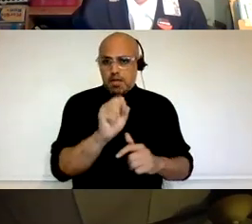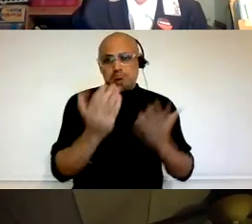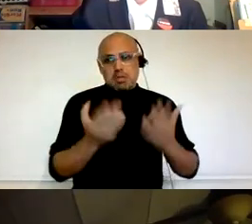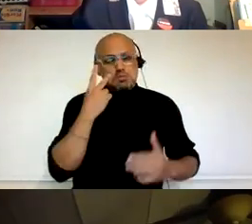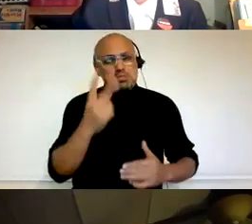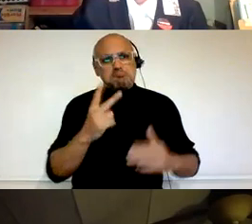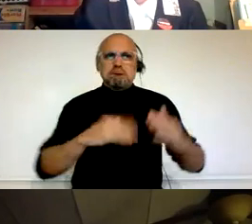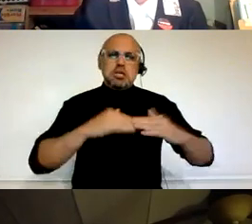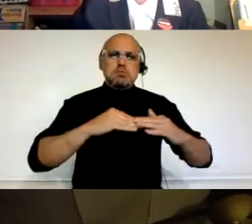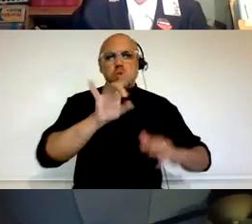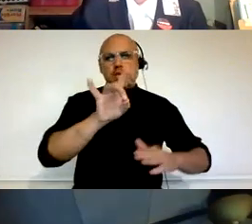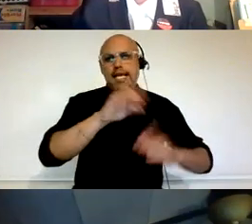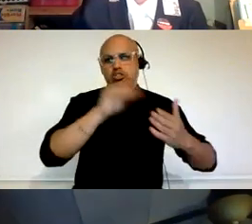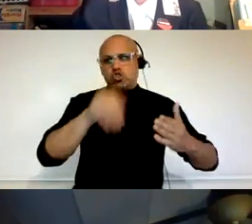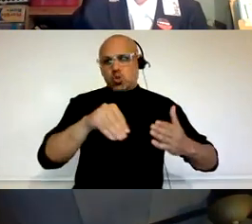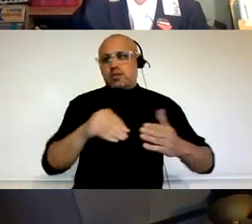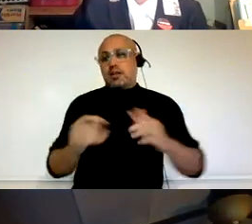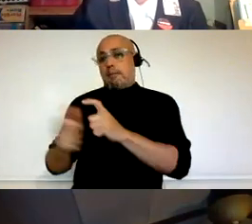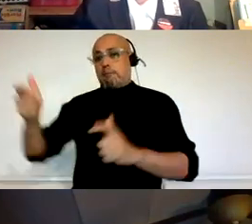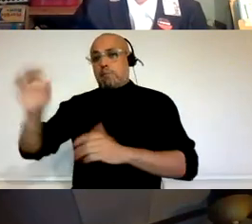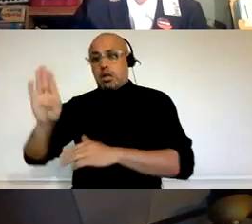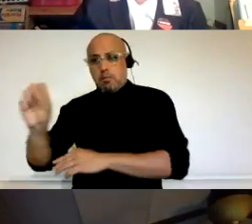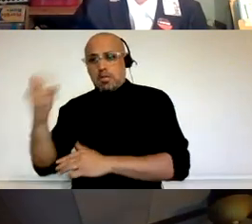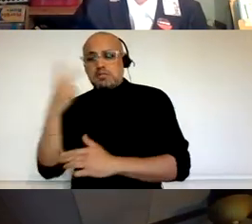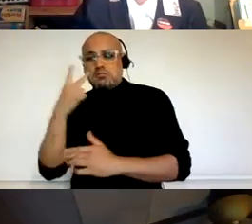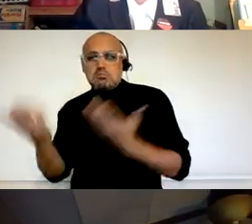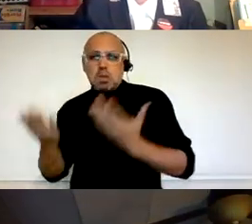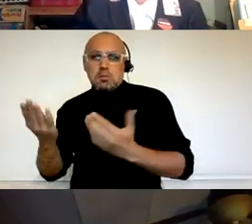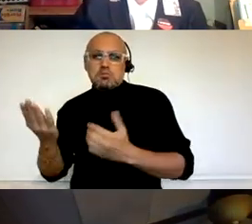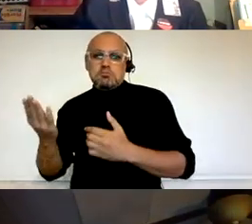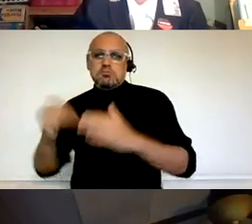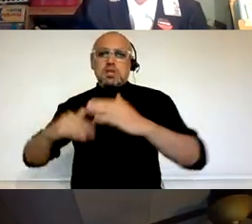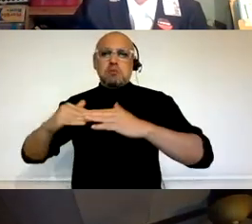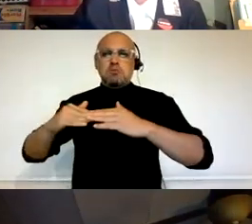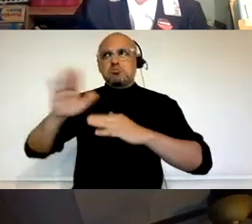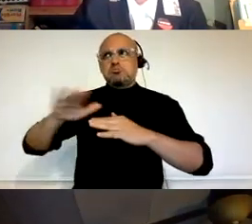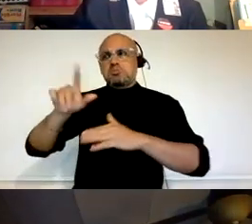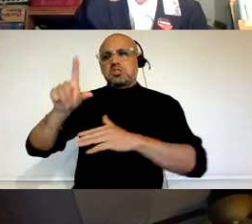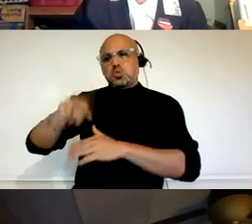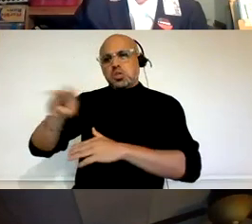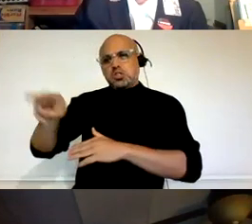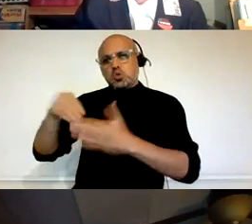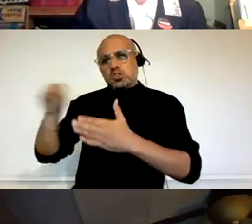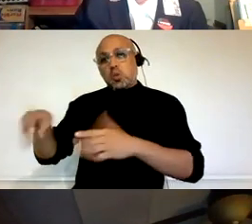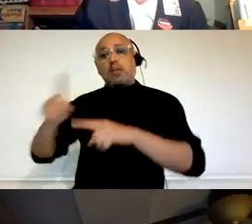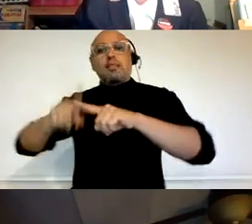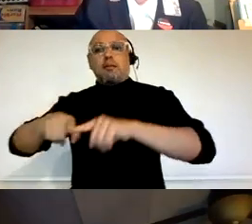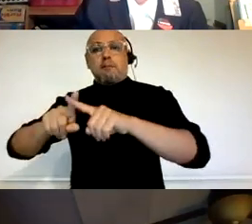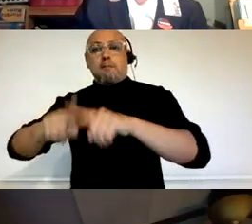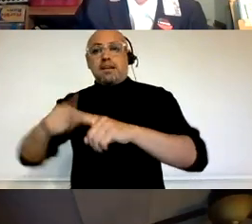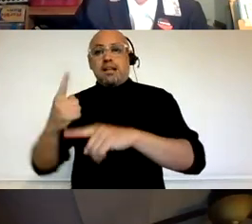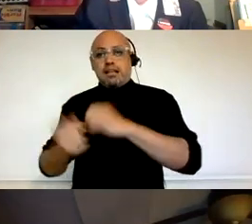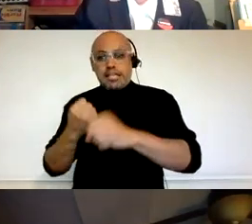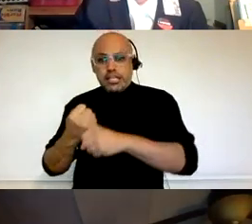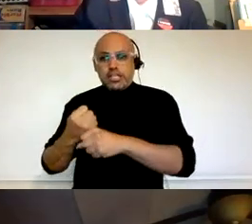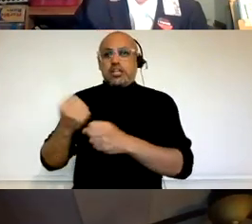to maybe 8 students. On a larger bus, you may see up to somewhere about 22 students, depending on the year and manufacturer